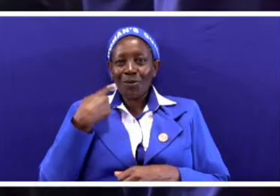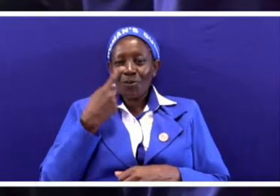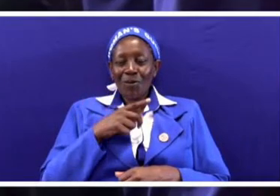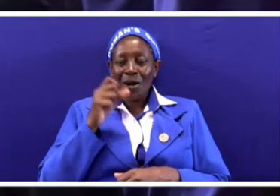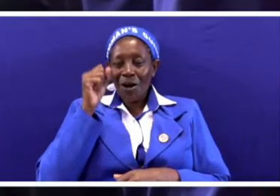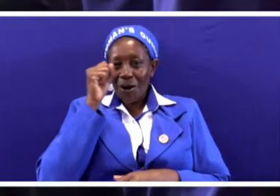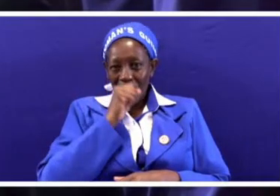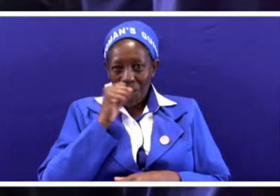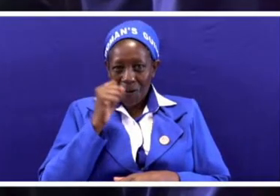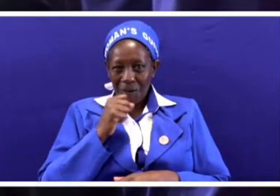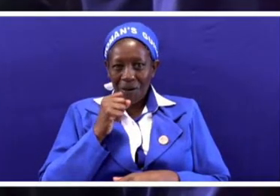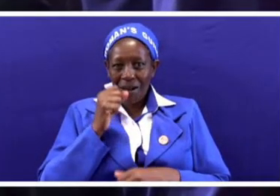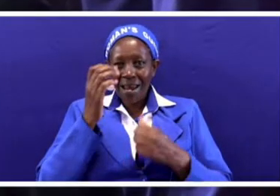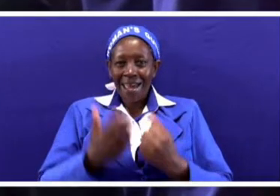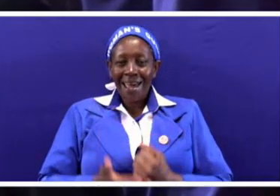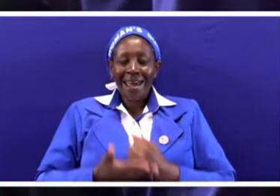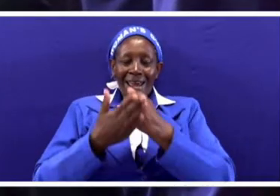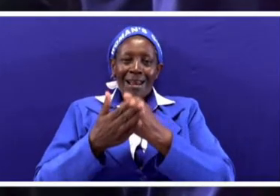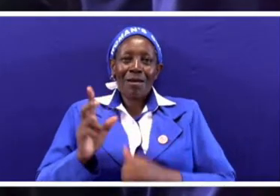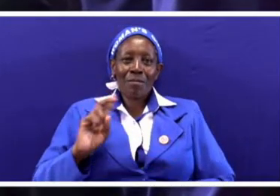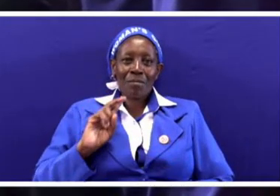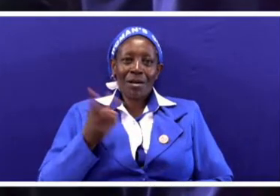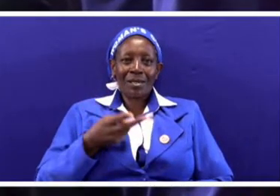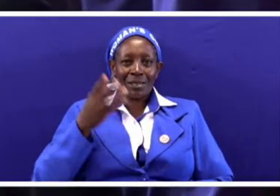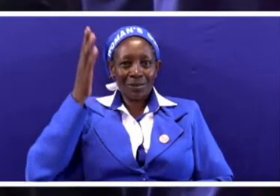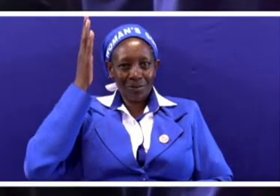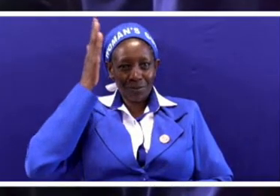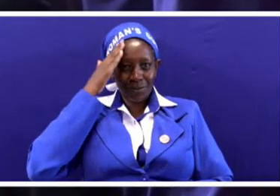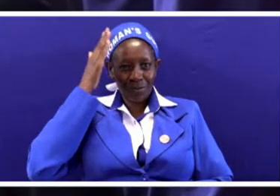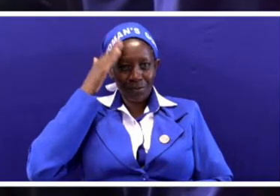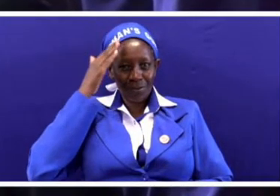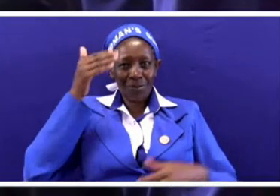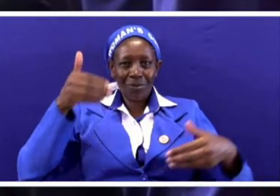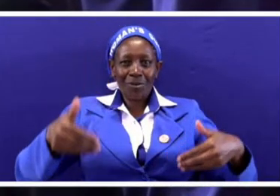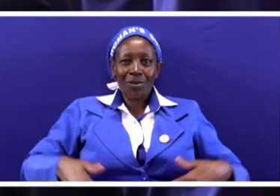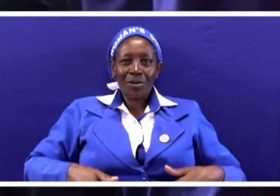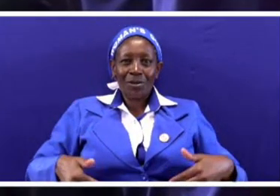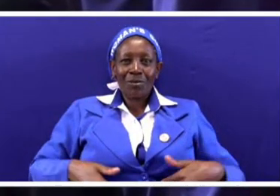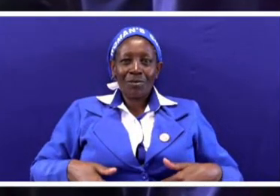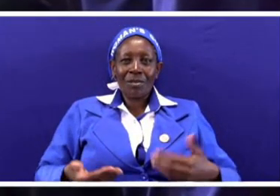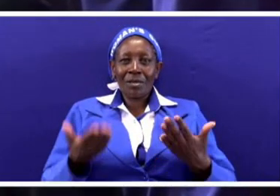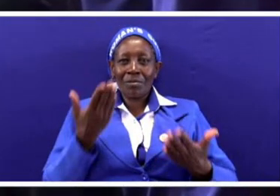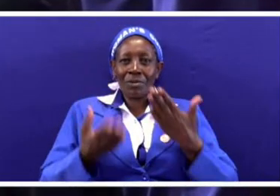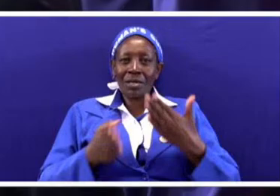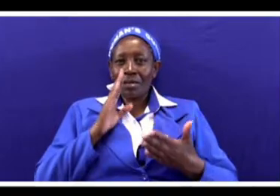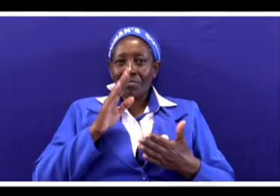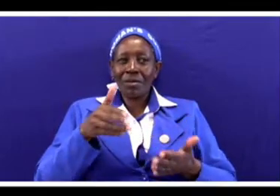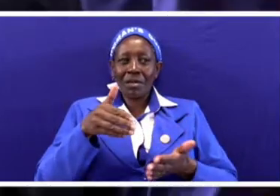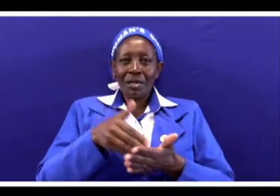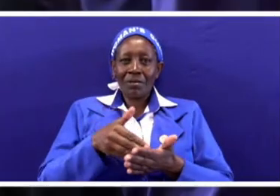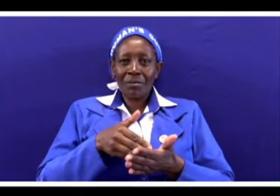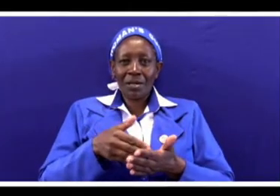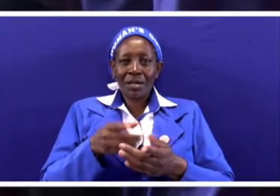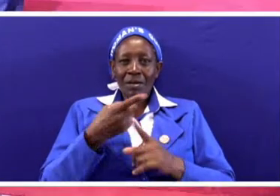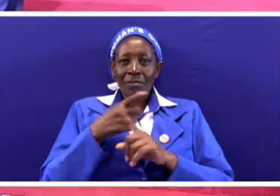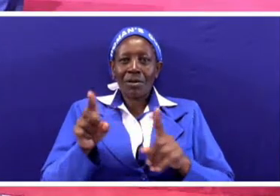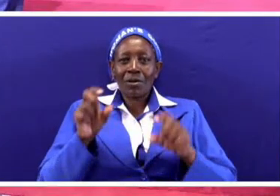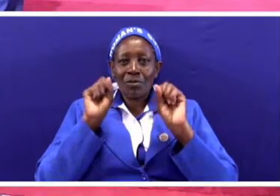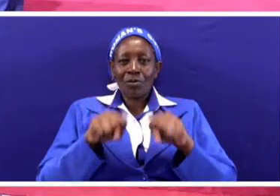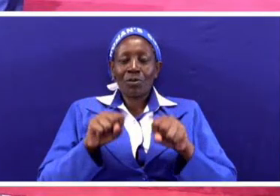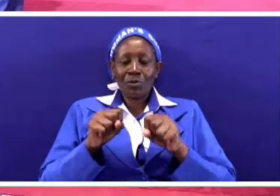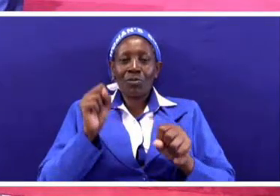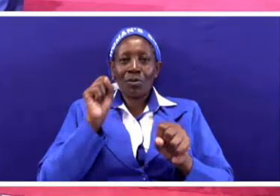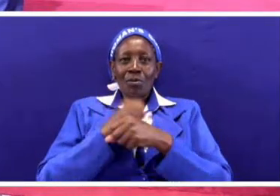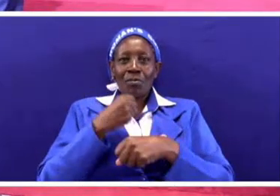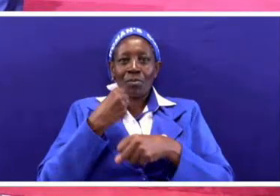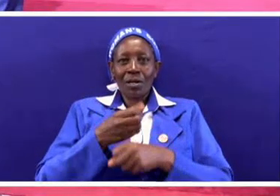to identify young people. They may be lacking, they may be weak, but we have a role we can play to make them better.